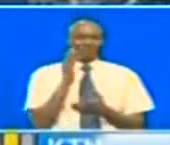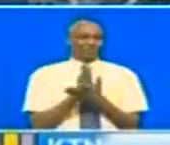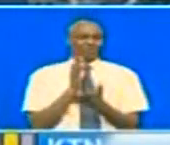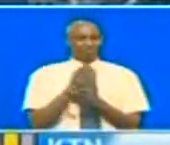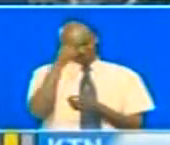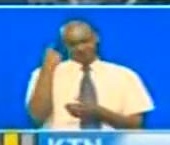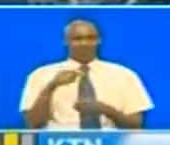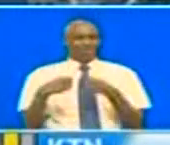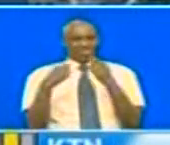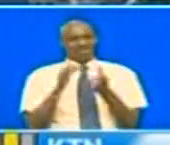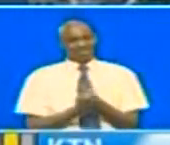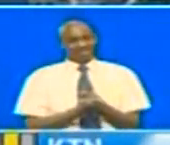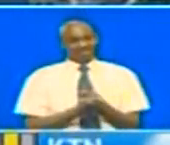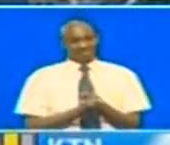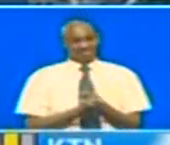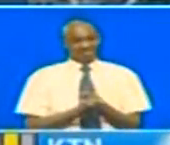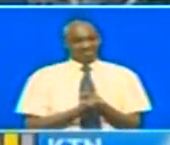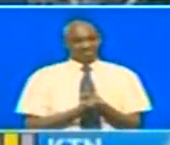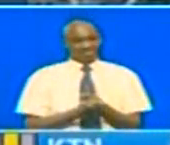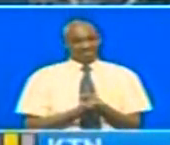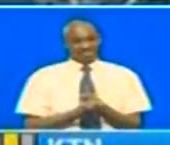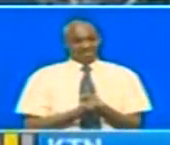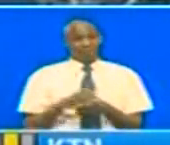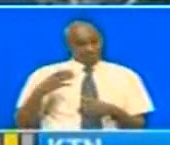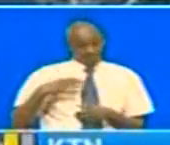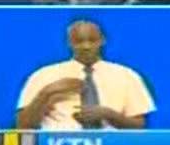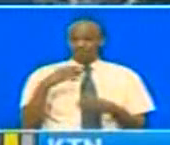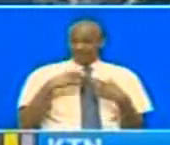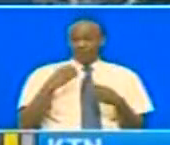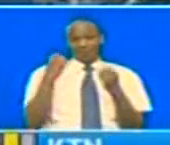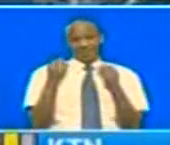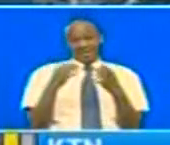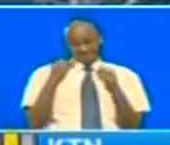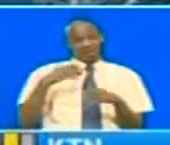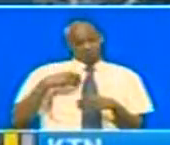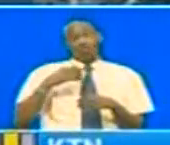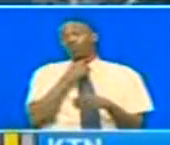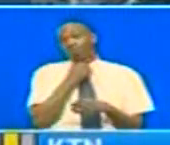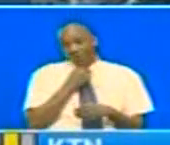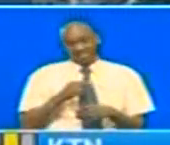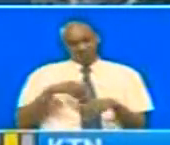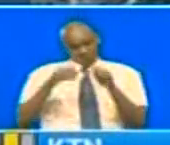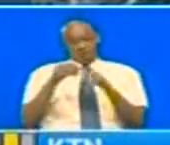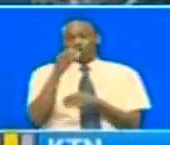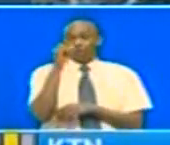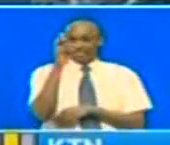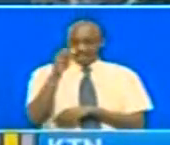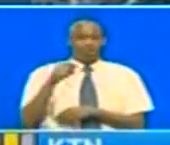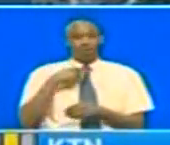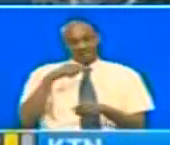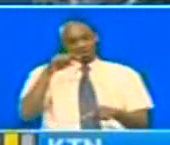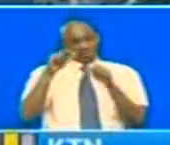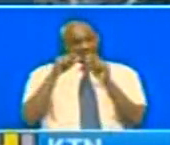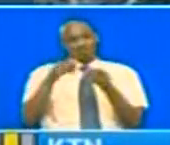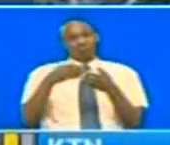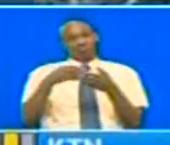the party, there's a fallout in the party, because some of the candidates who are vying on ODM, who wanted the nomination ticket for